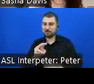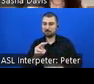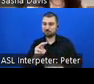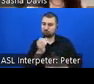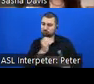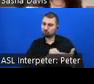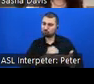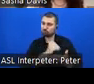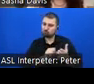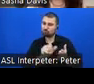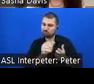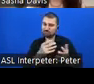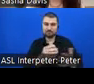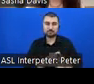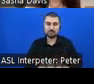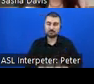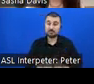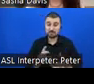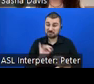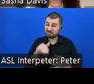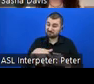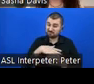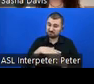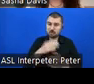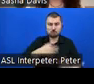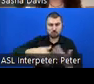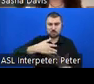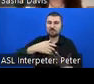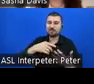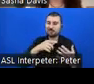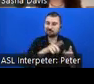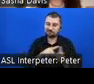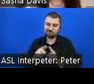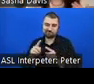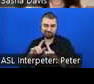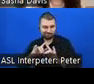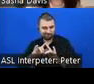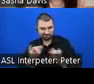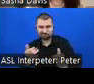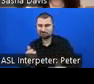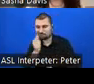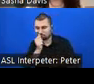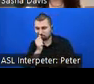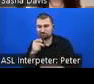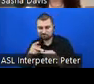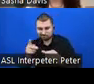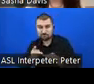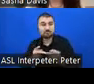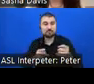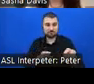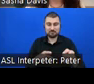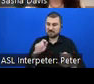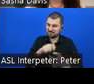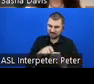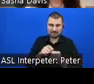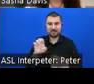So I mentioned it was social, but it's also a private space as well. Gross often sat in this exact easy chair